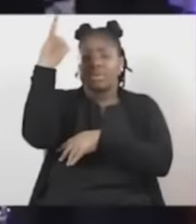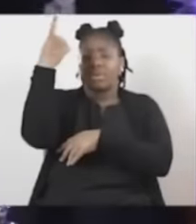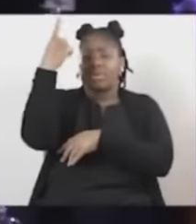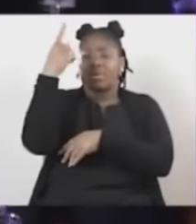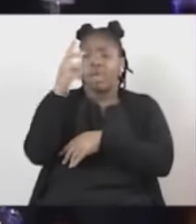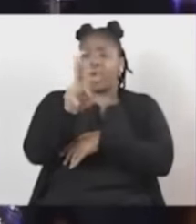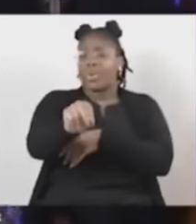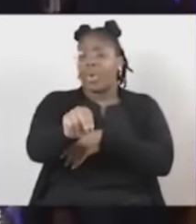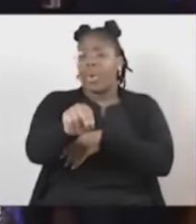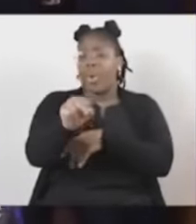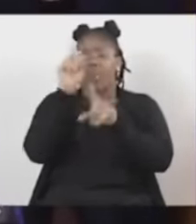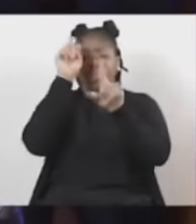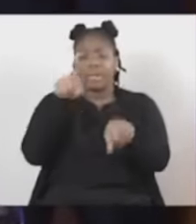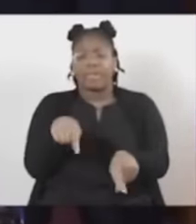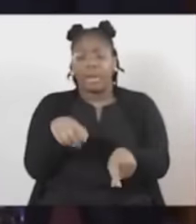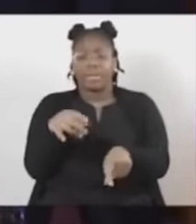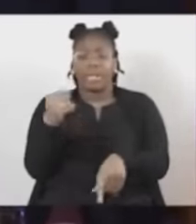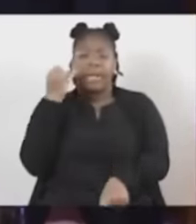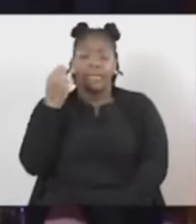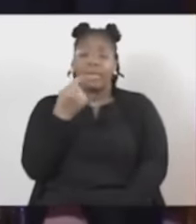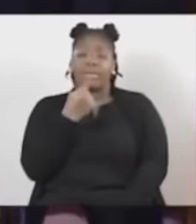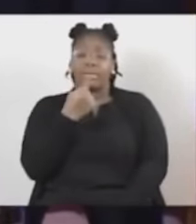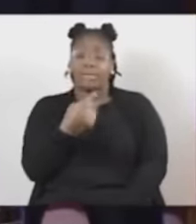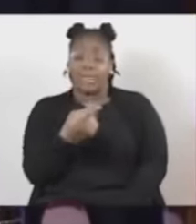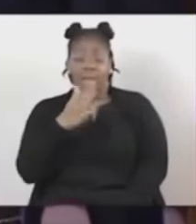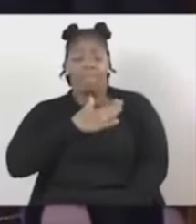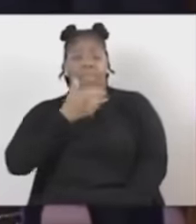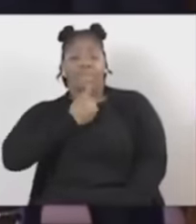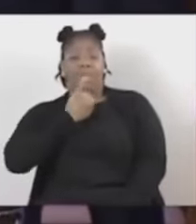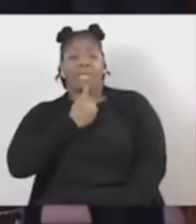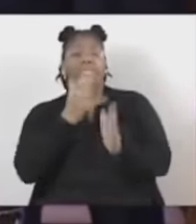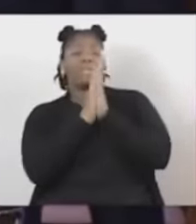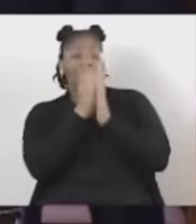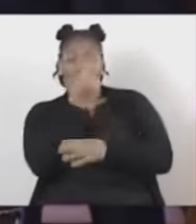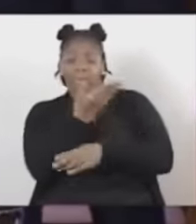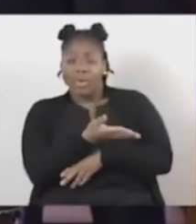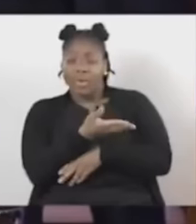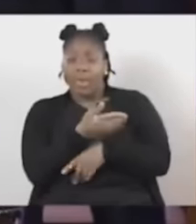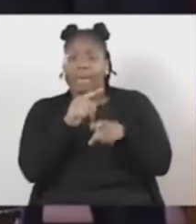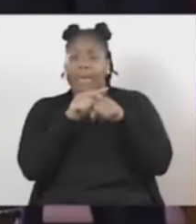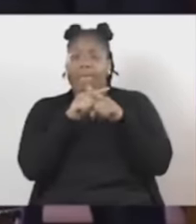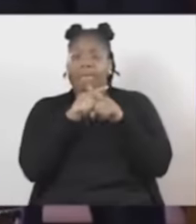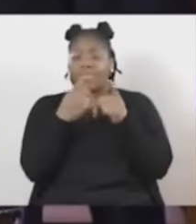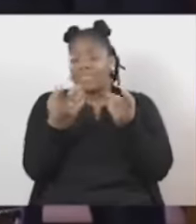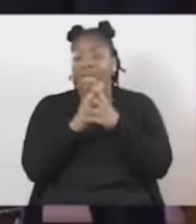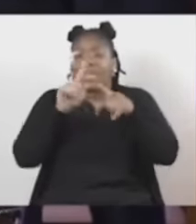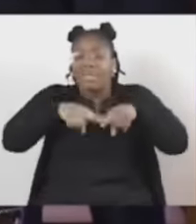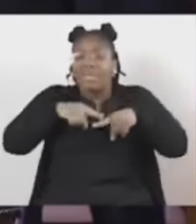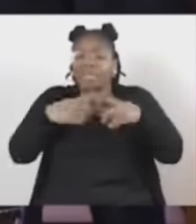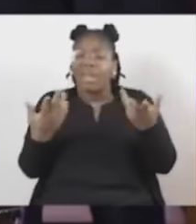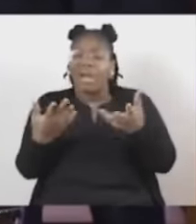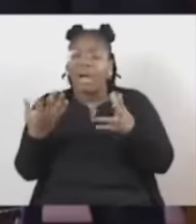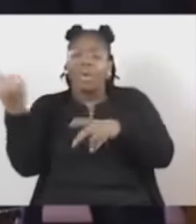no response if I had said, me, William Curtis, is praying for you. Because it depends on what